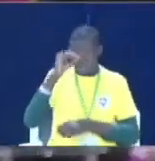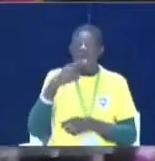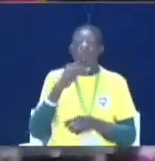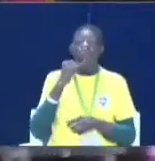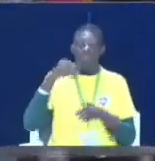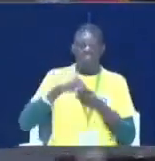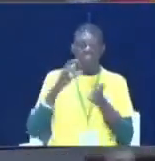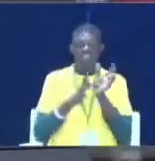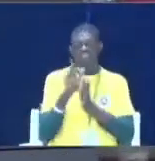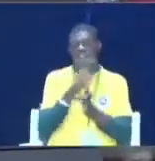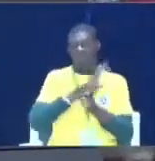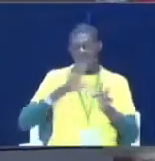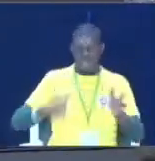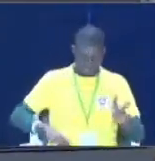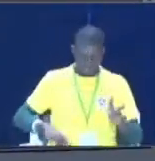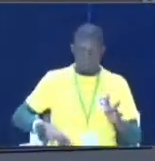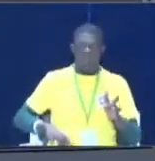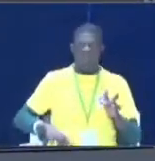in Christ.